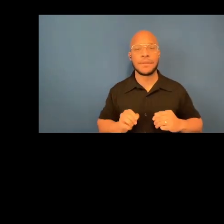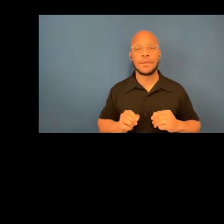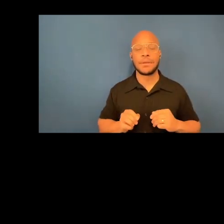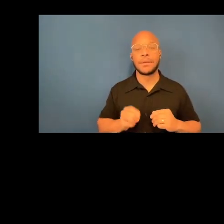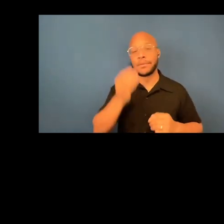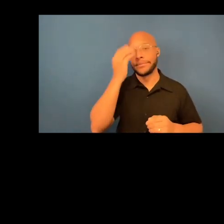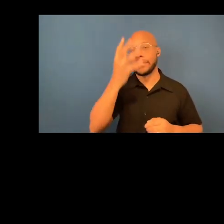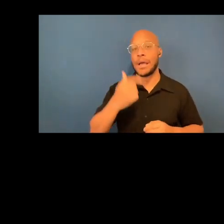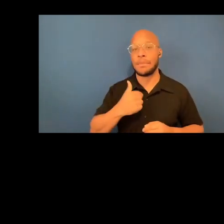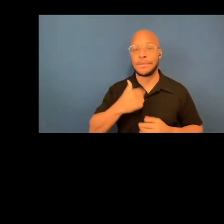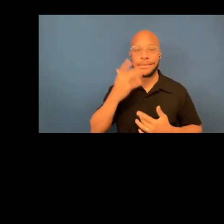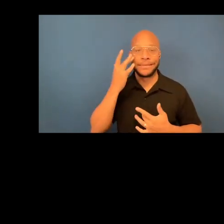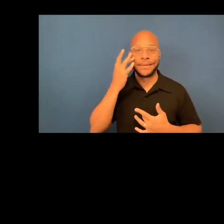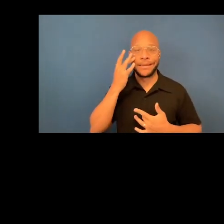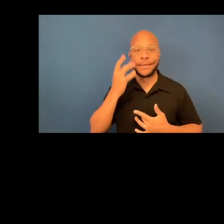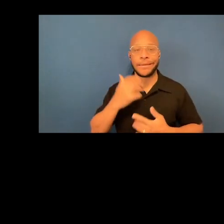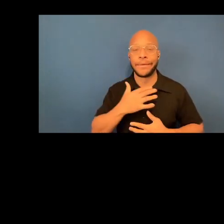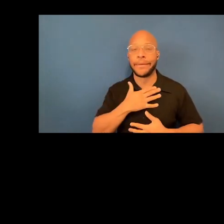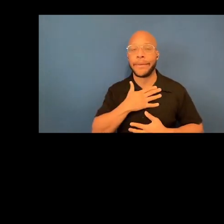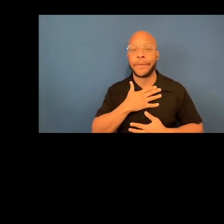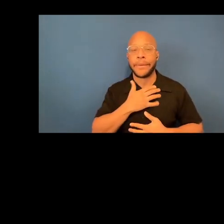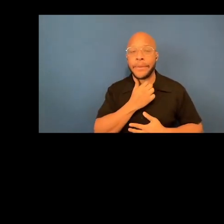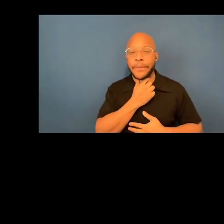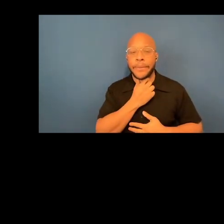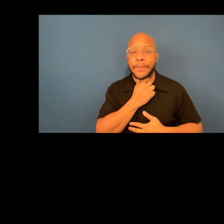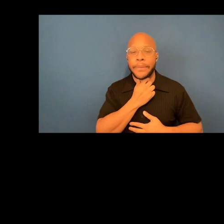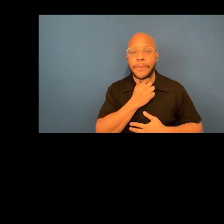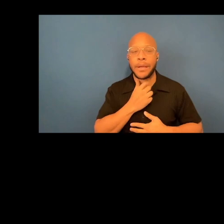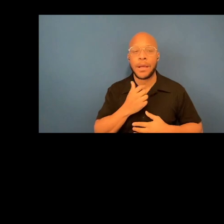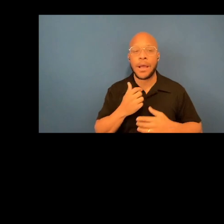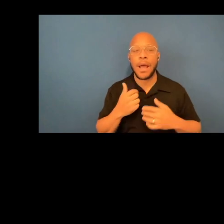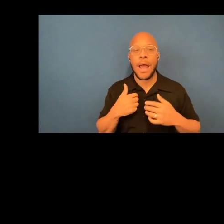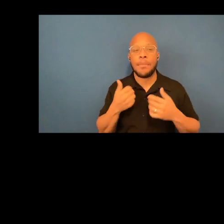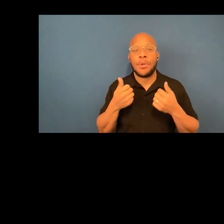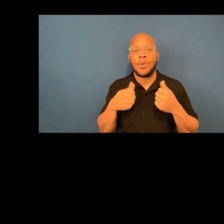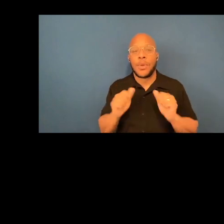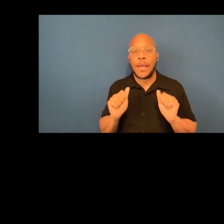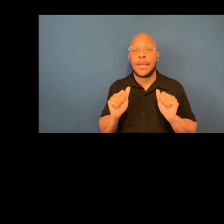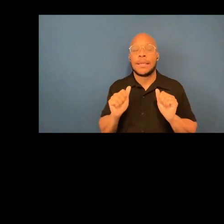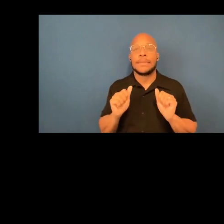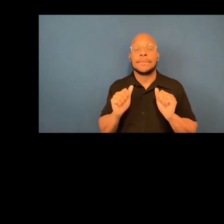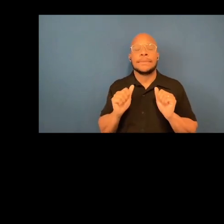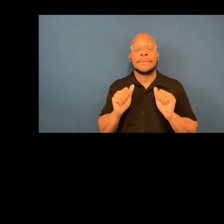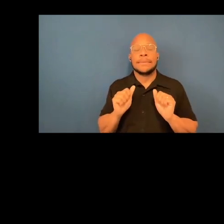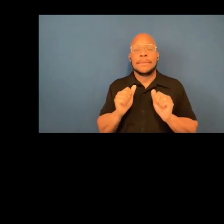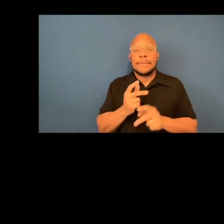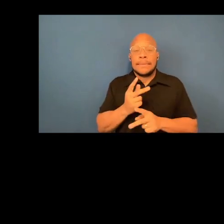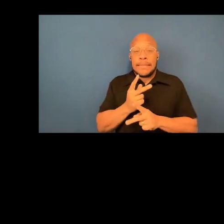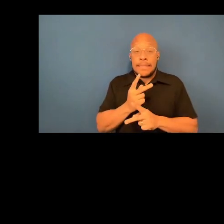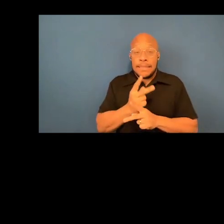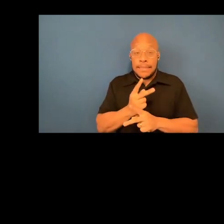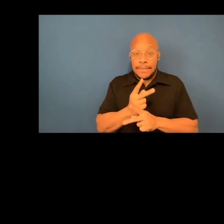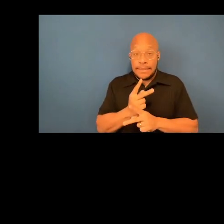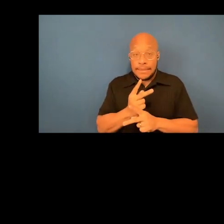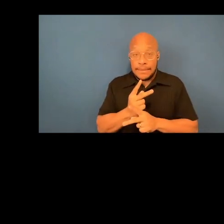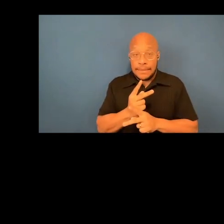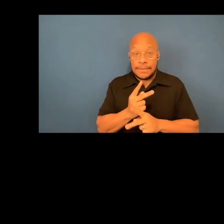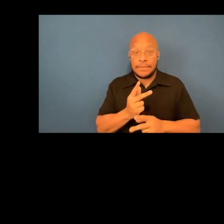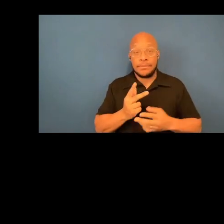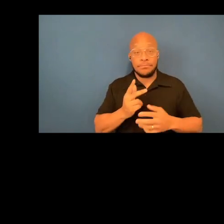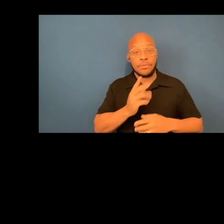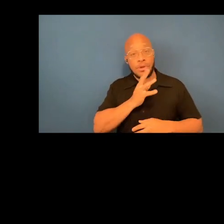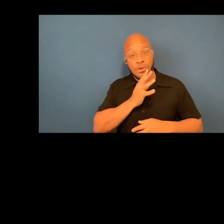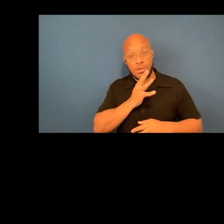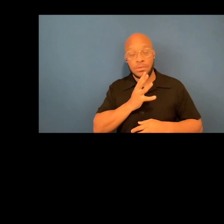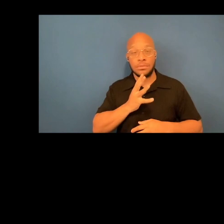to a monologue I wrote, or speech I wrote many, many days ago in a